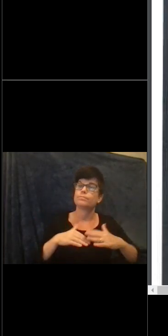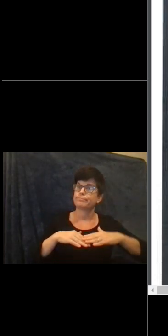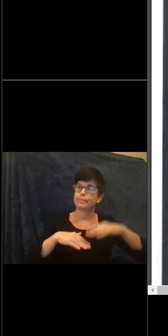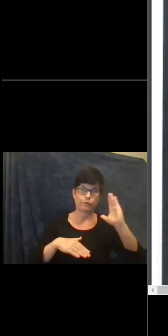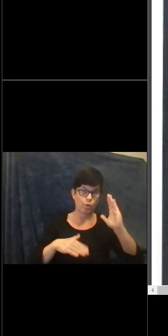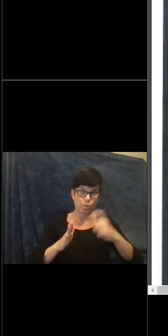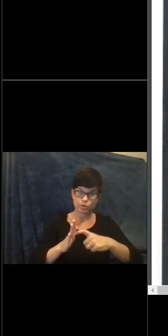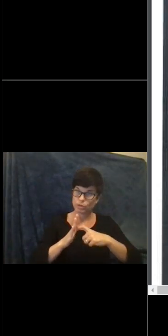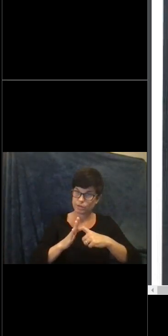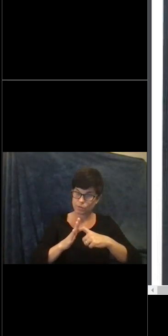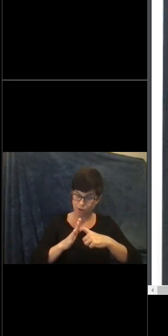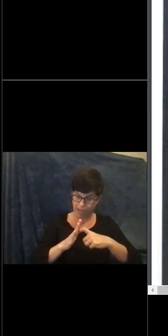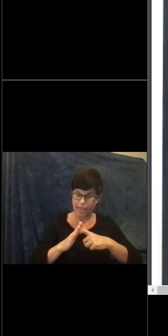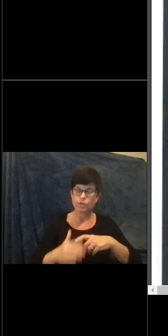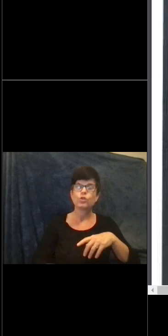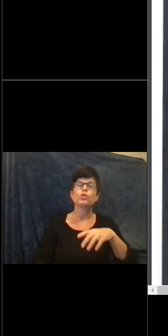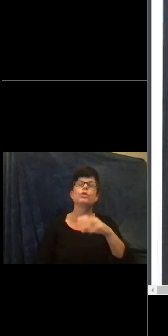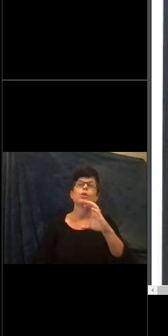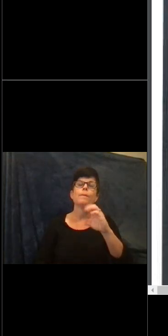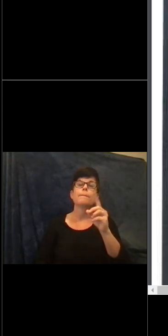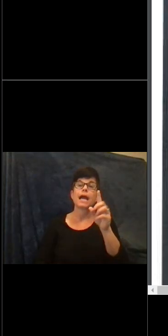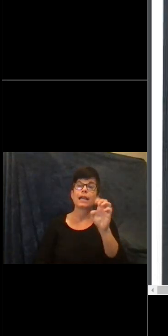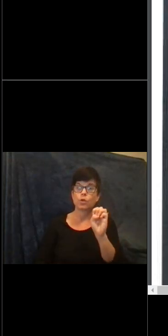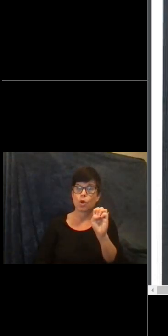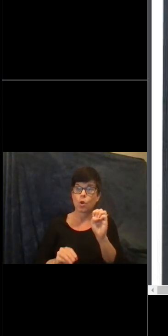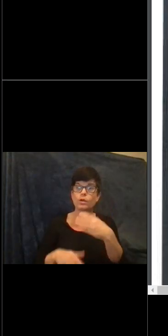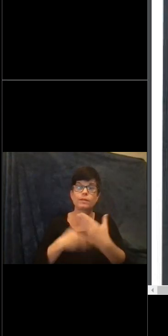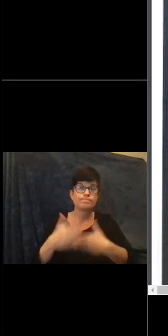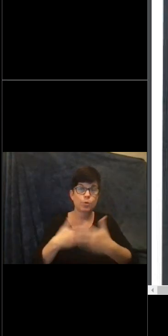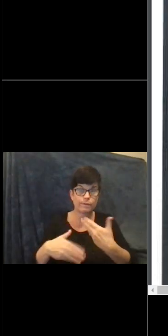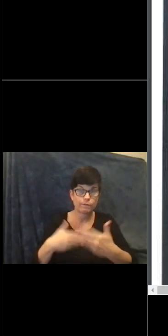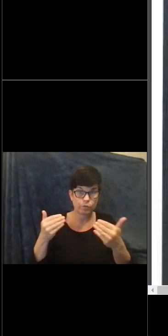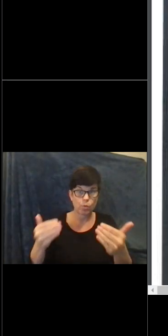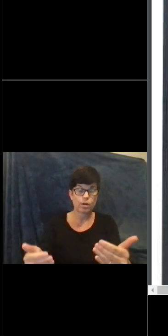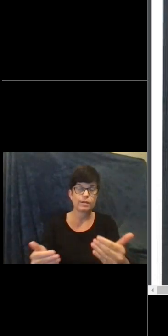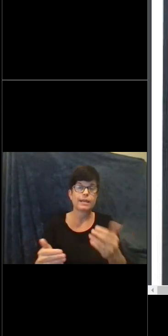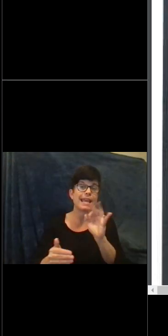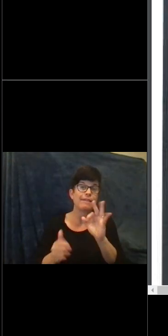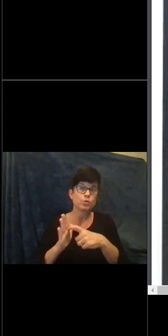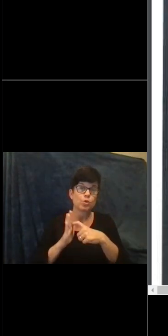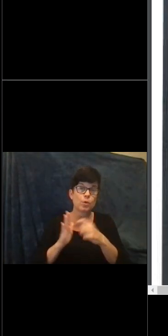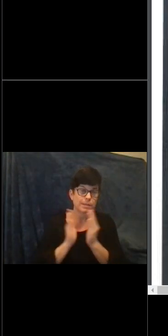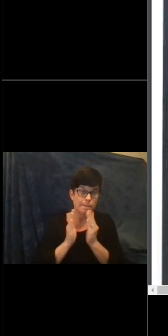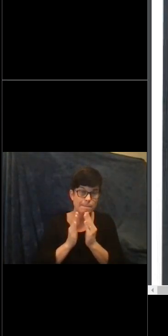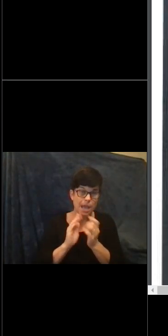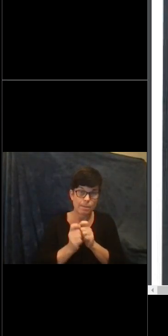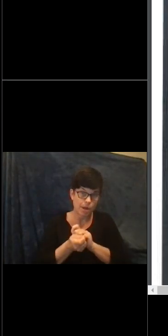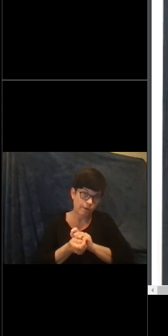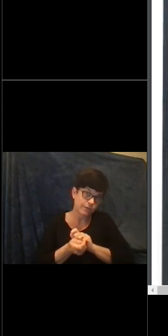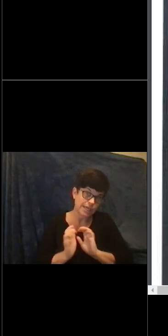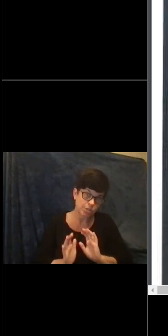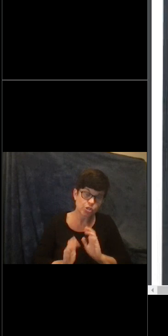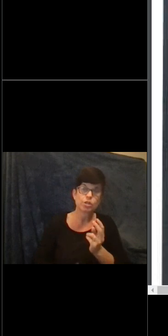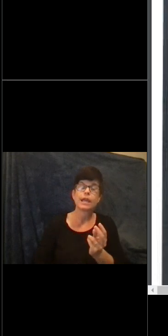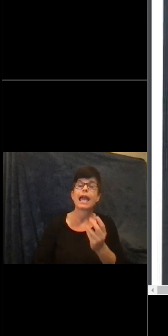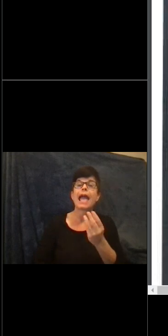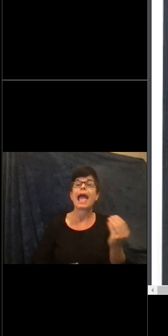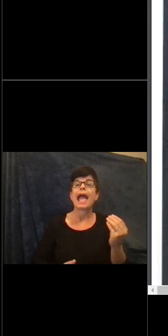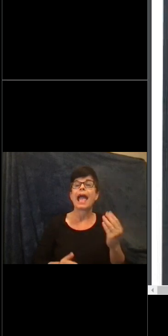required by code, and implementing any measures that require only a minor modification, providing two public workshops